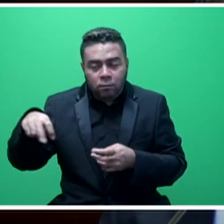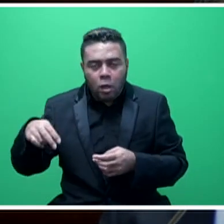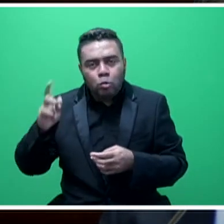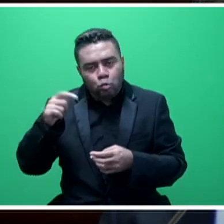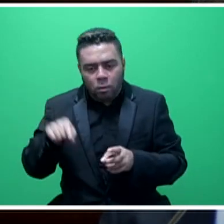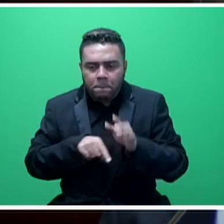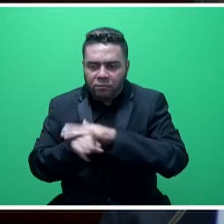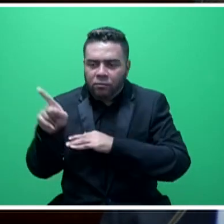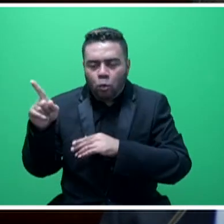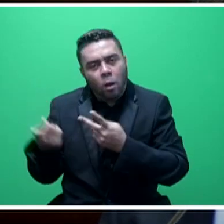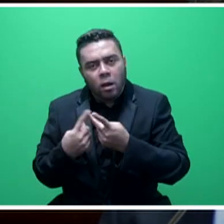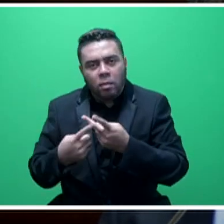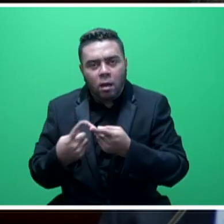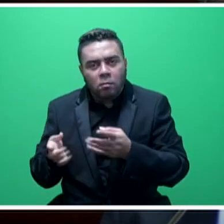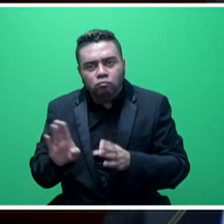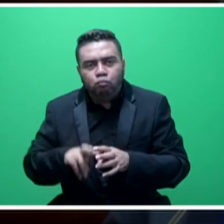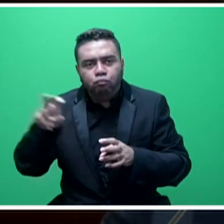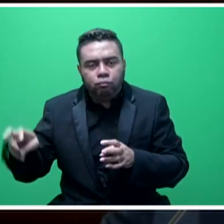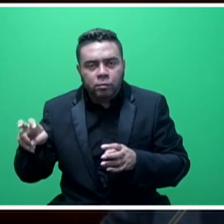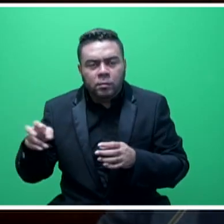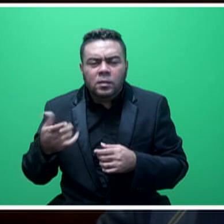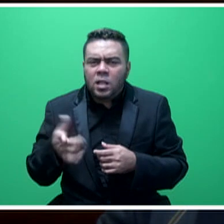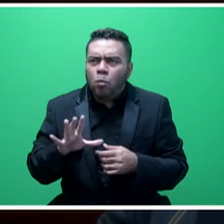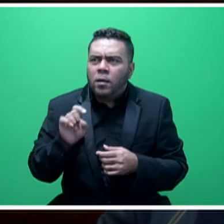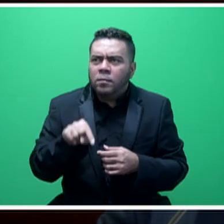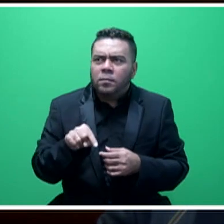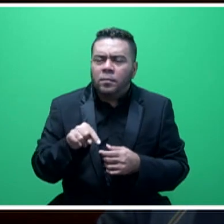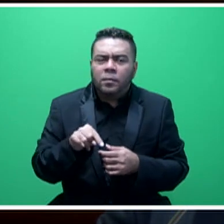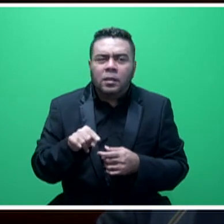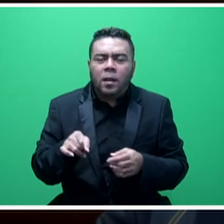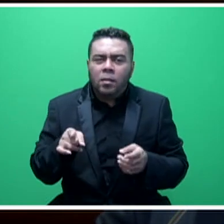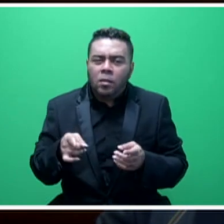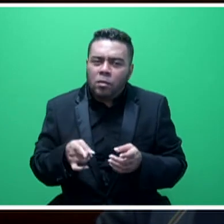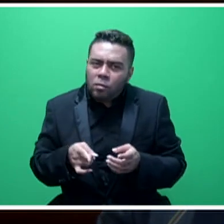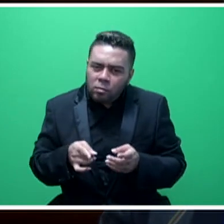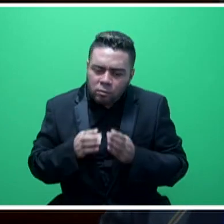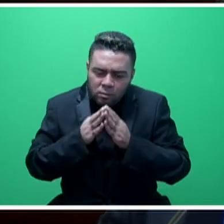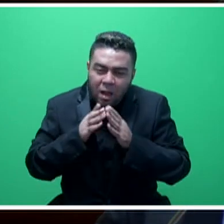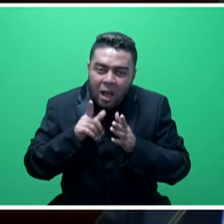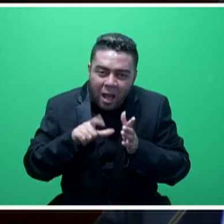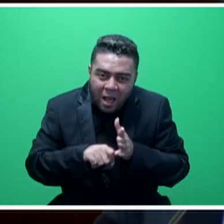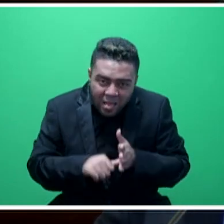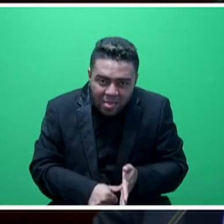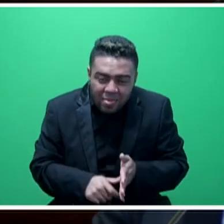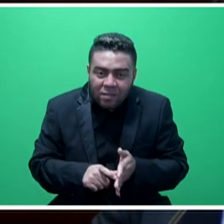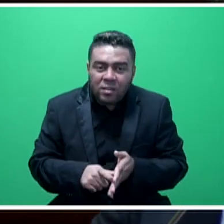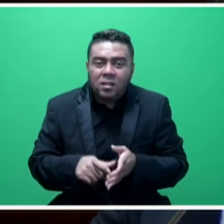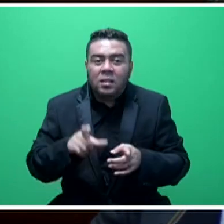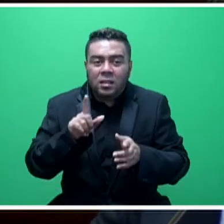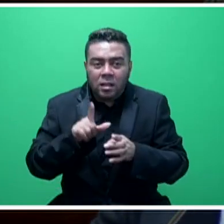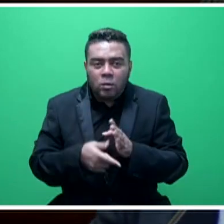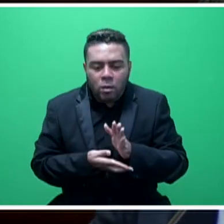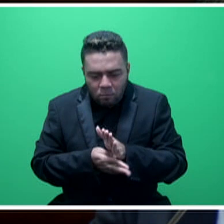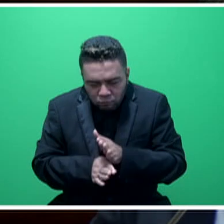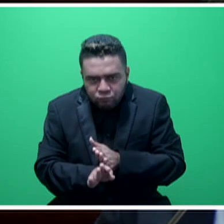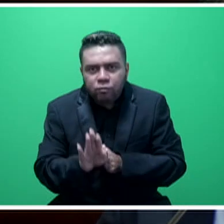Mr. Speaker, sir, with adversity comes new opportunities, and through building our resilience as Fijians and steadying our ship, we